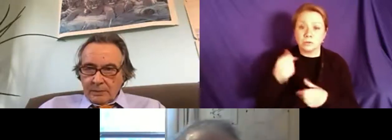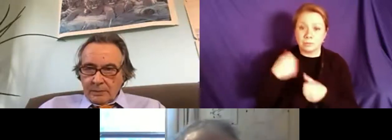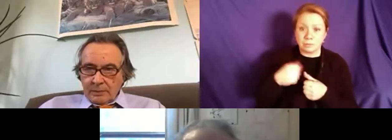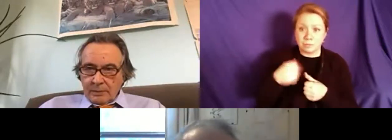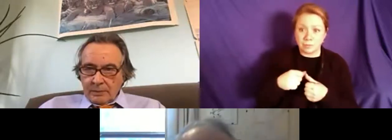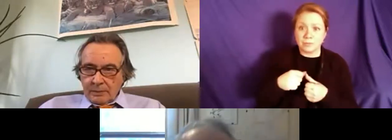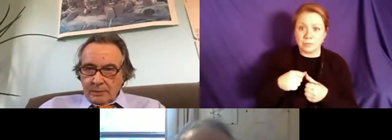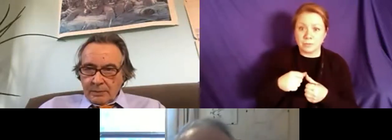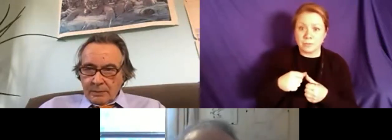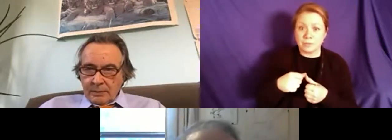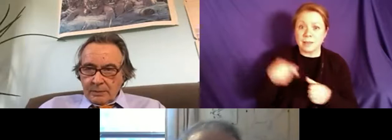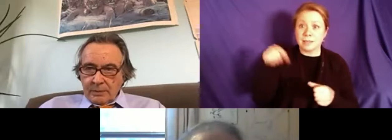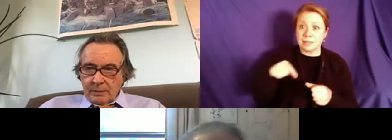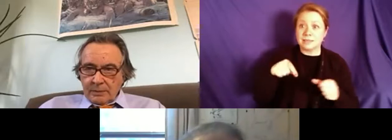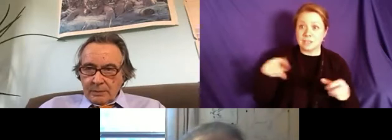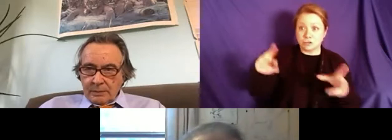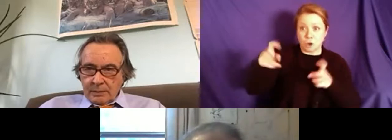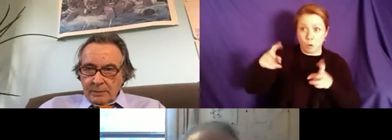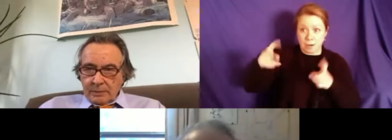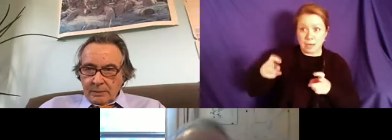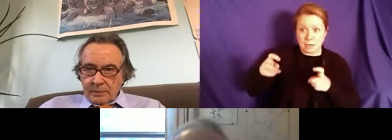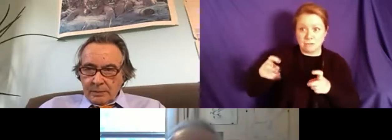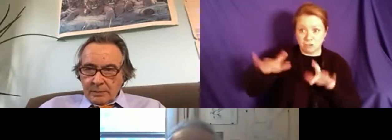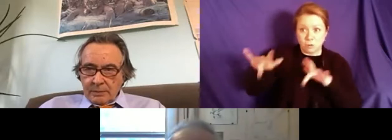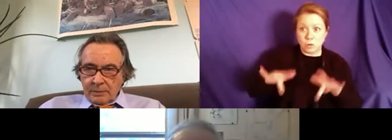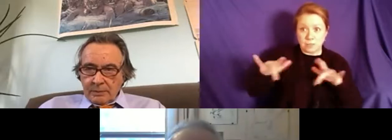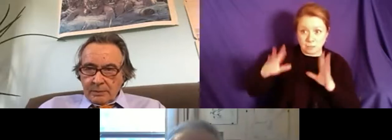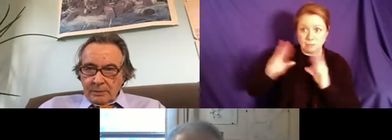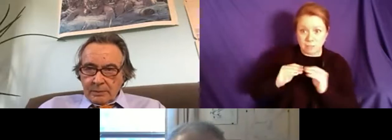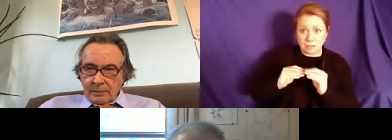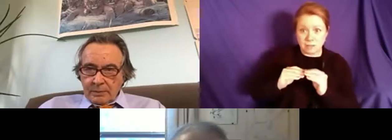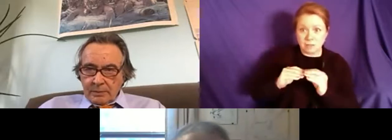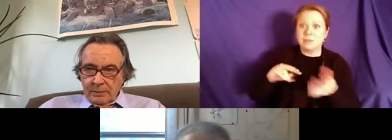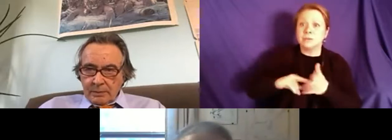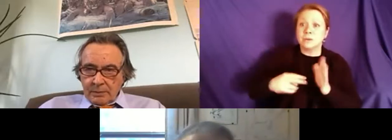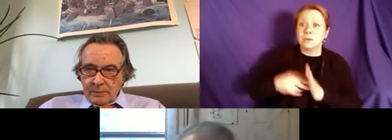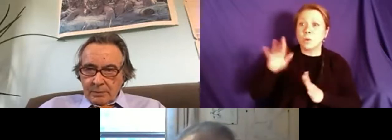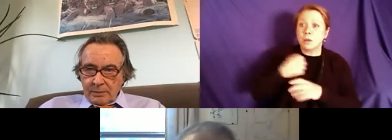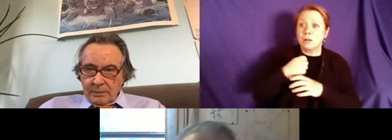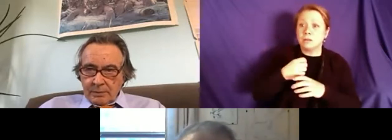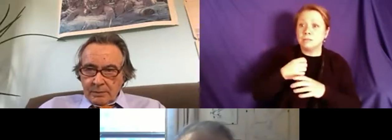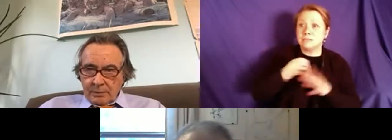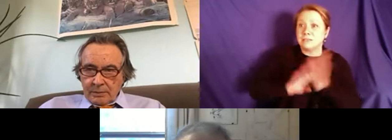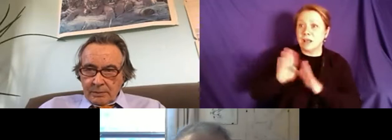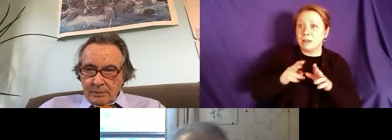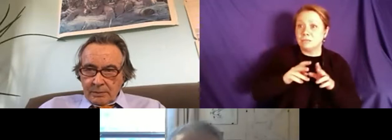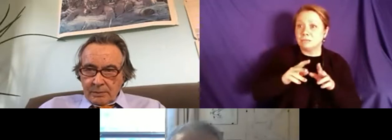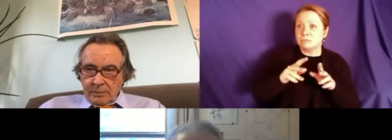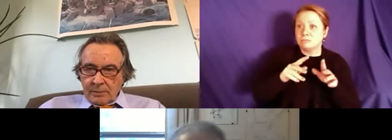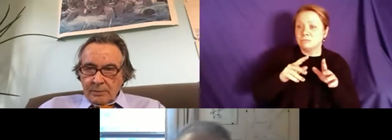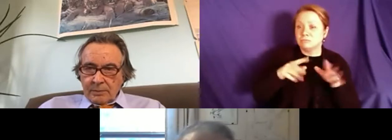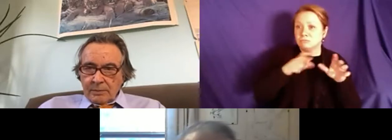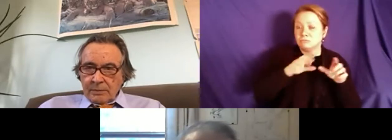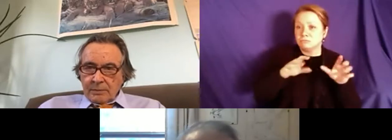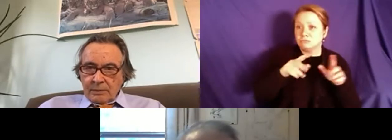we are recording the meeting and we're going to generate a transcript so that we'll be able to share